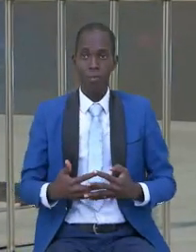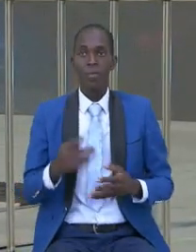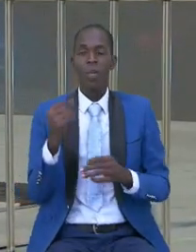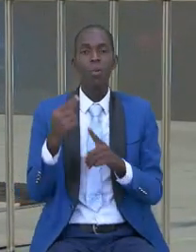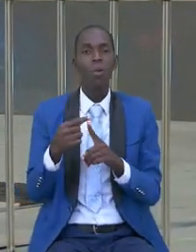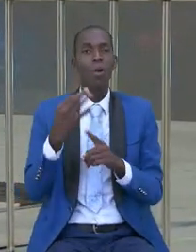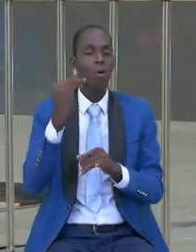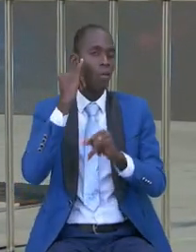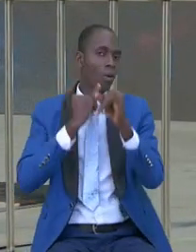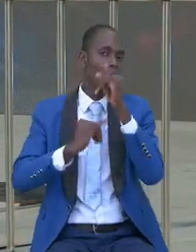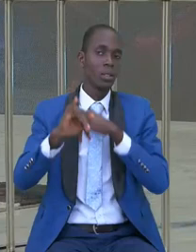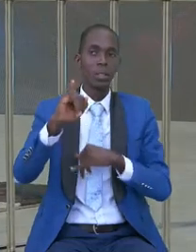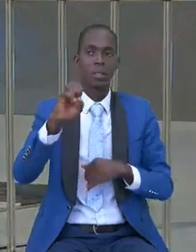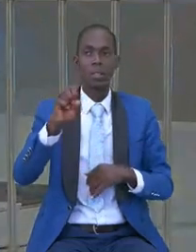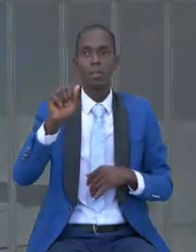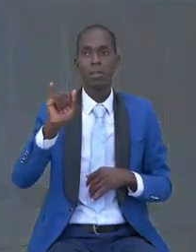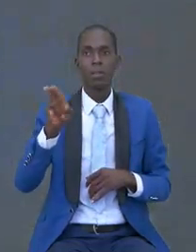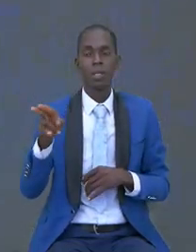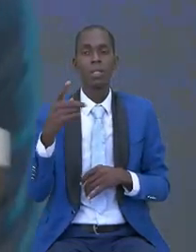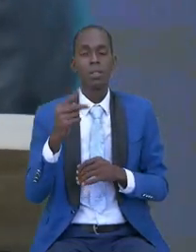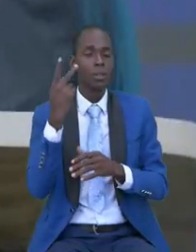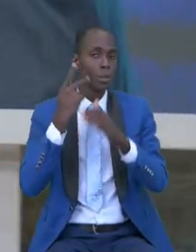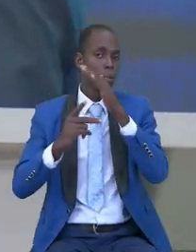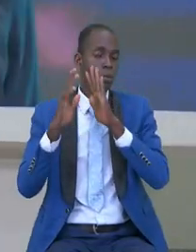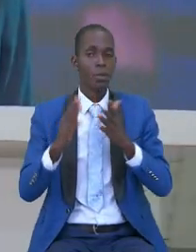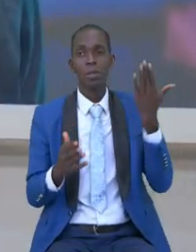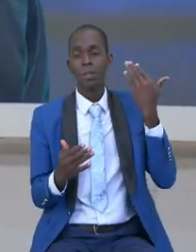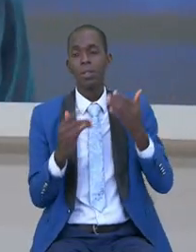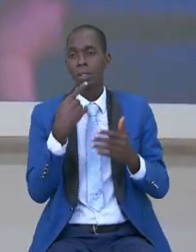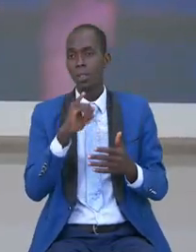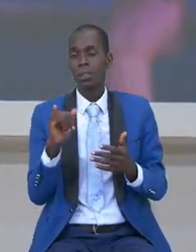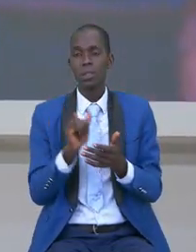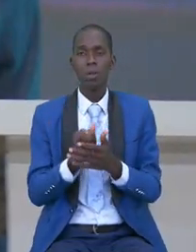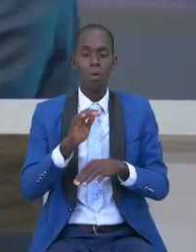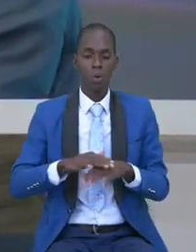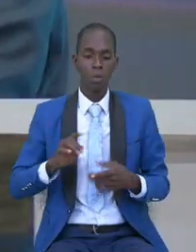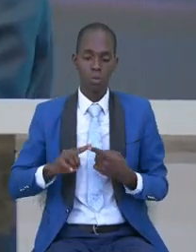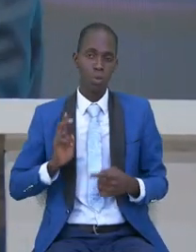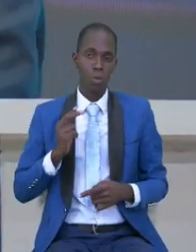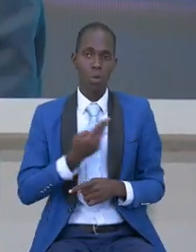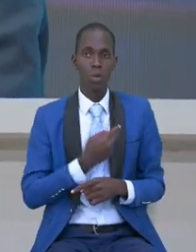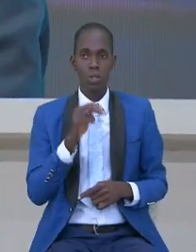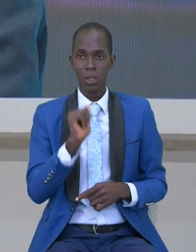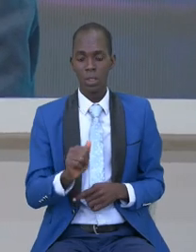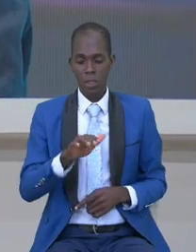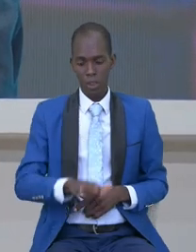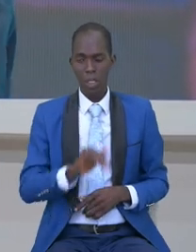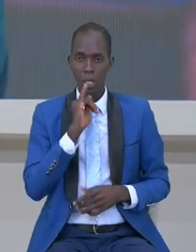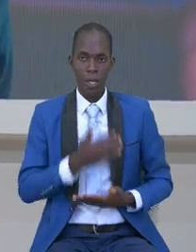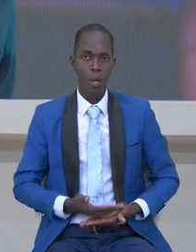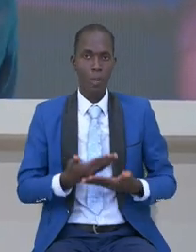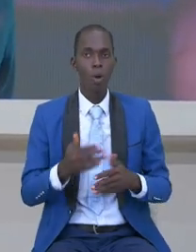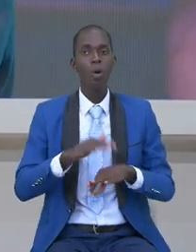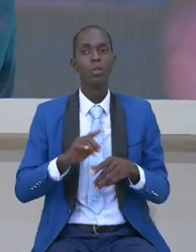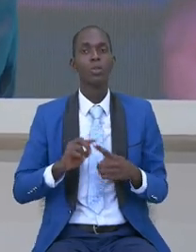the prophet, that unto us a child is born, unto us a son is